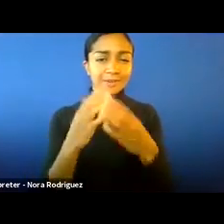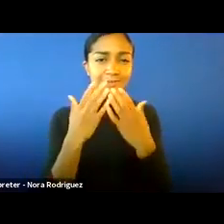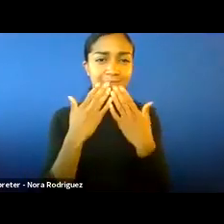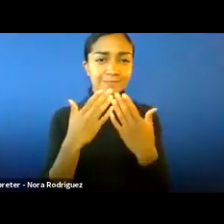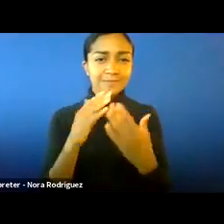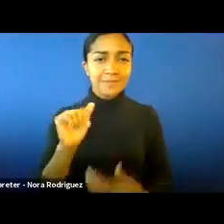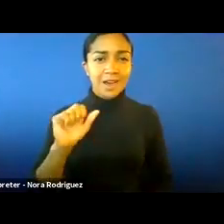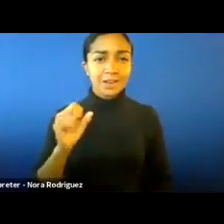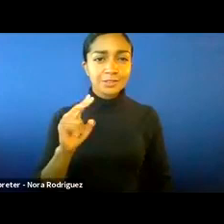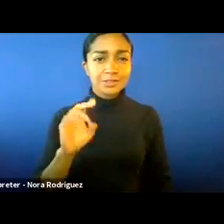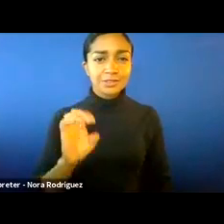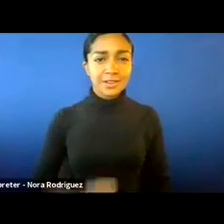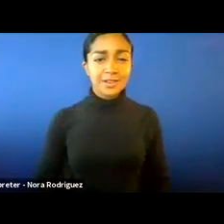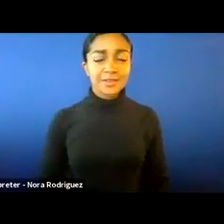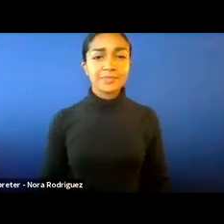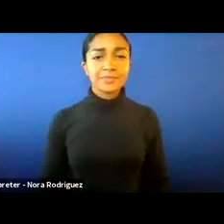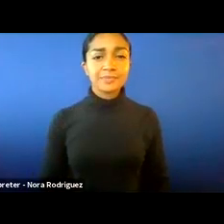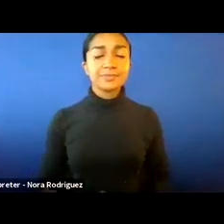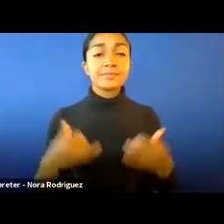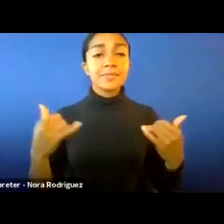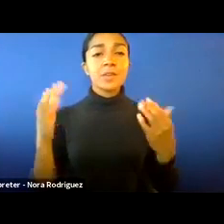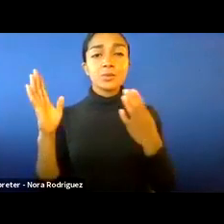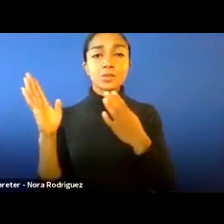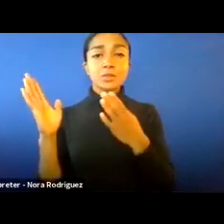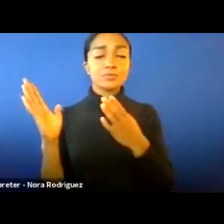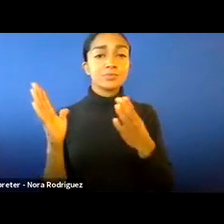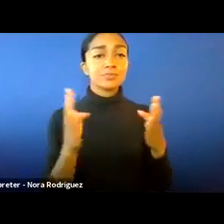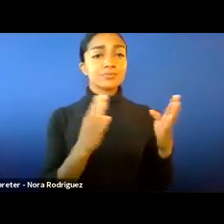We turn now and face the south.